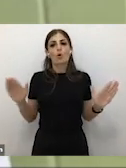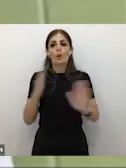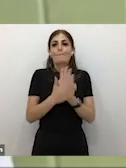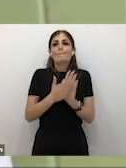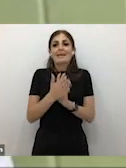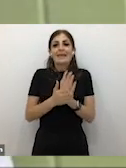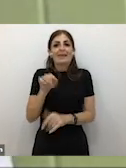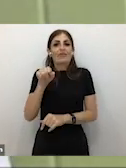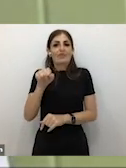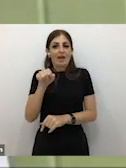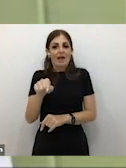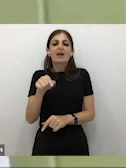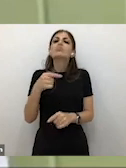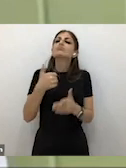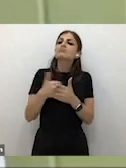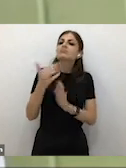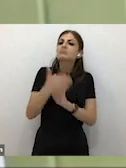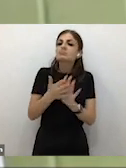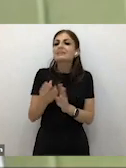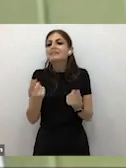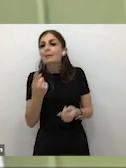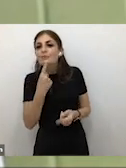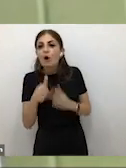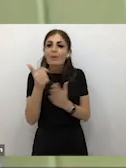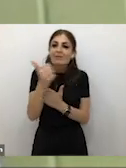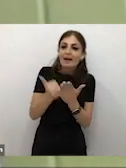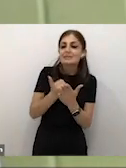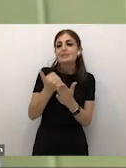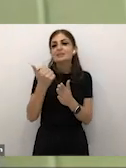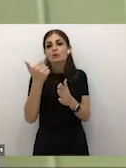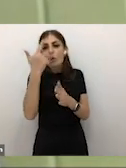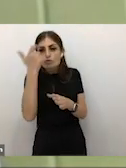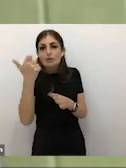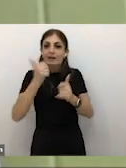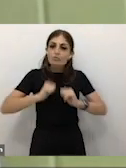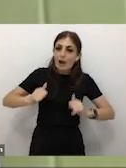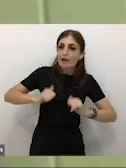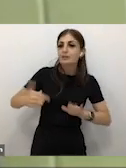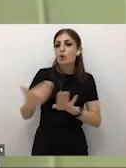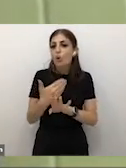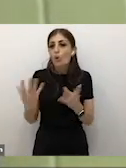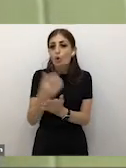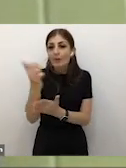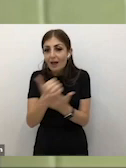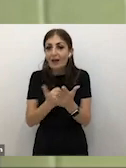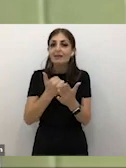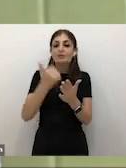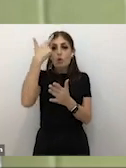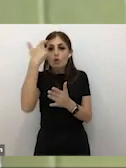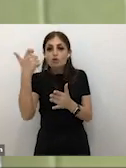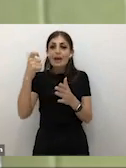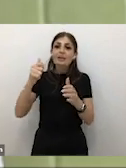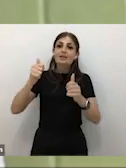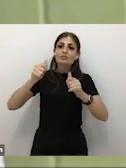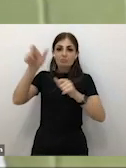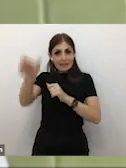is. And it mostly means that you have some type of artistic or creative practice, or you work with artists or creative